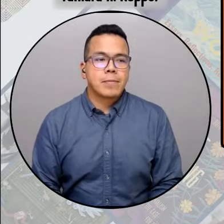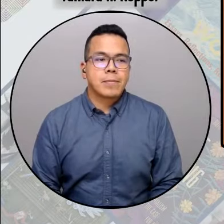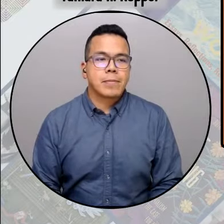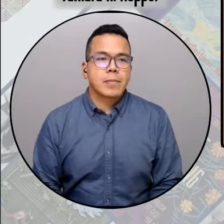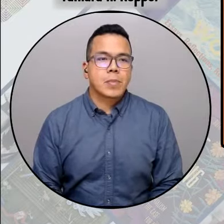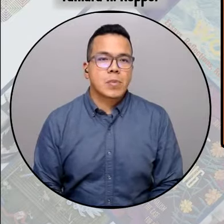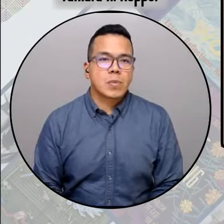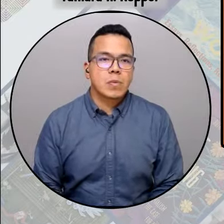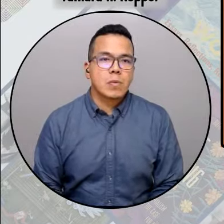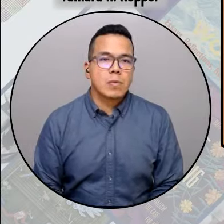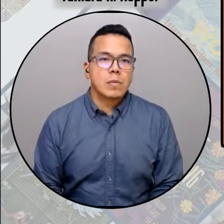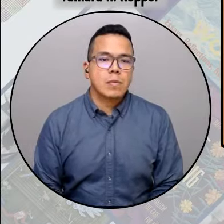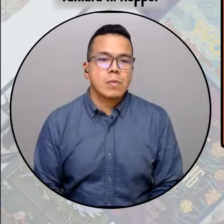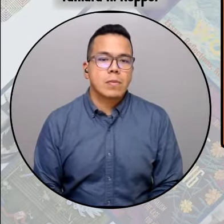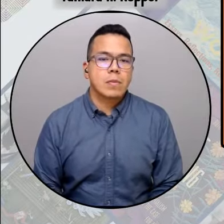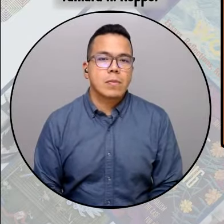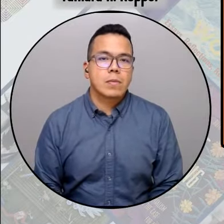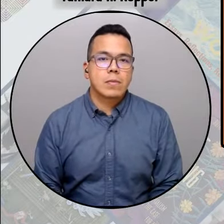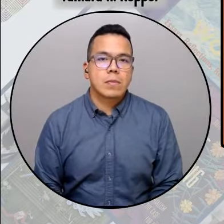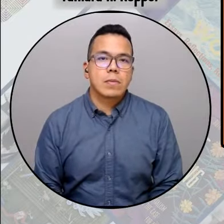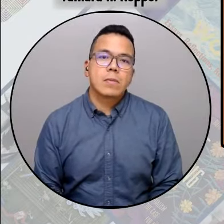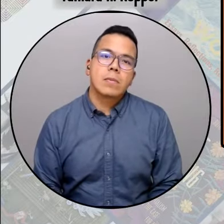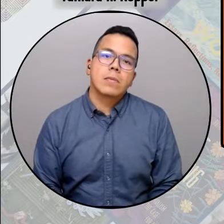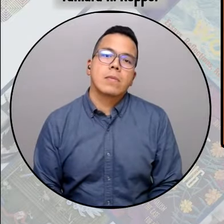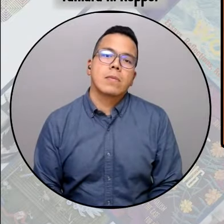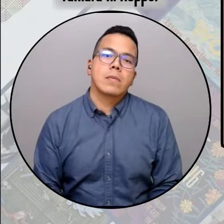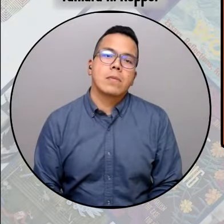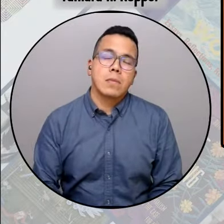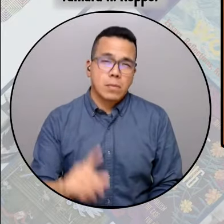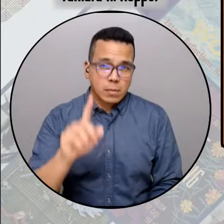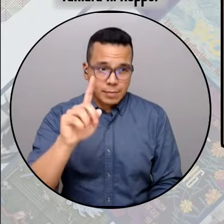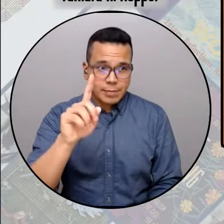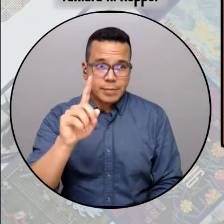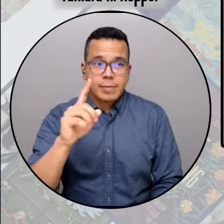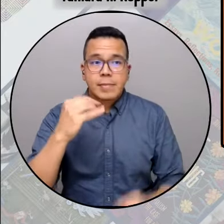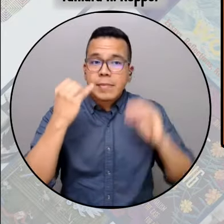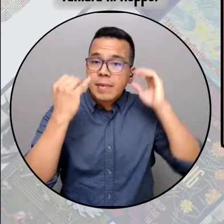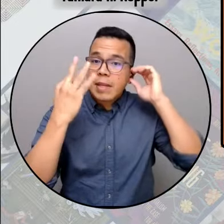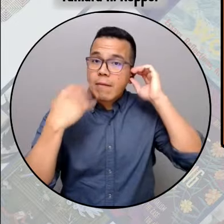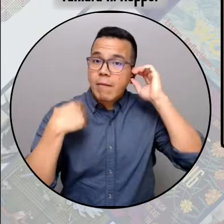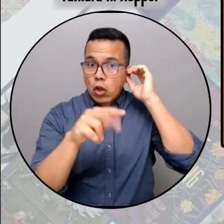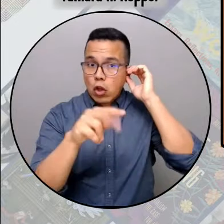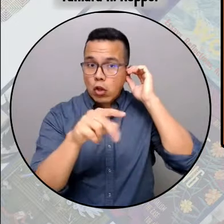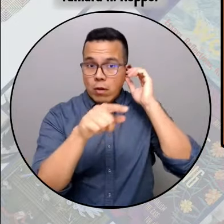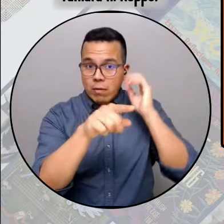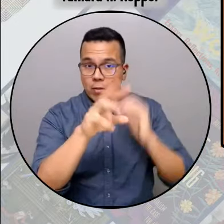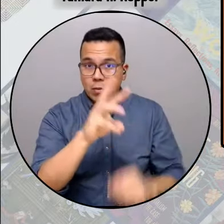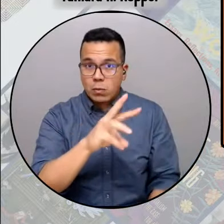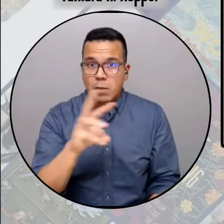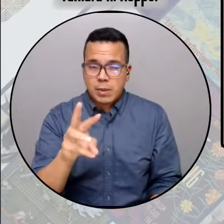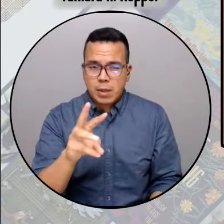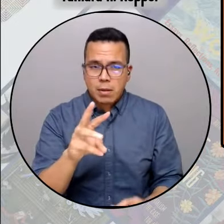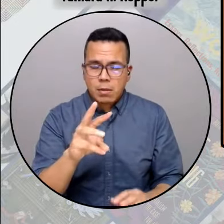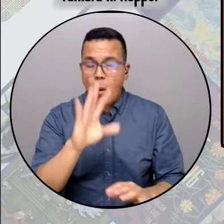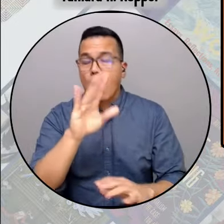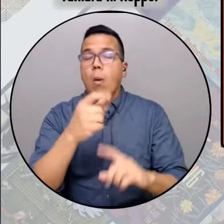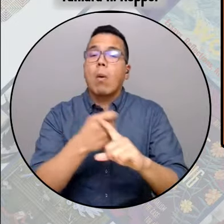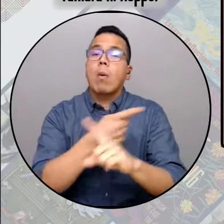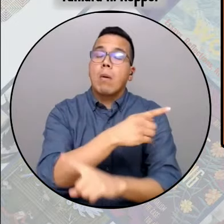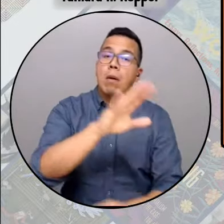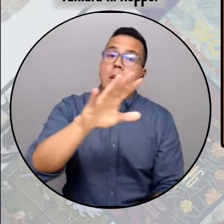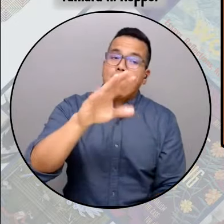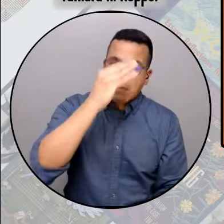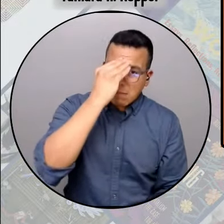here, this is, and this is something I would suggest to people, for those who are not familiar with the